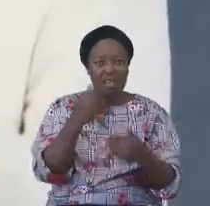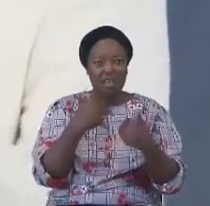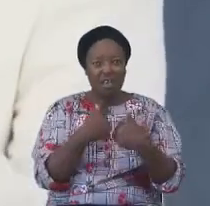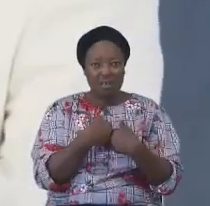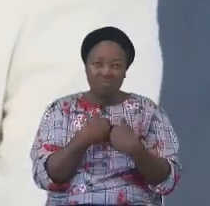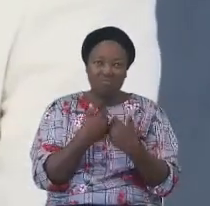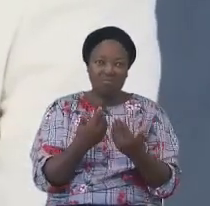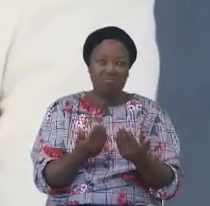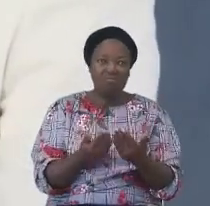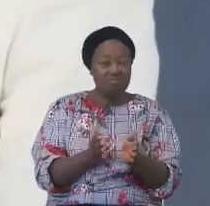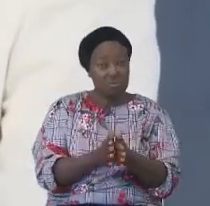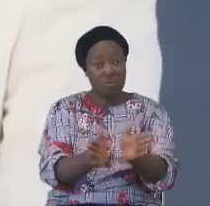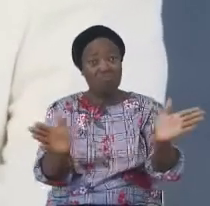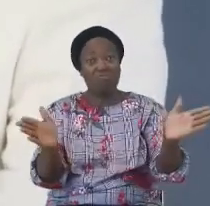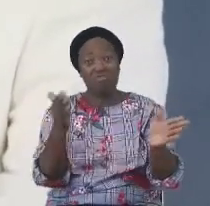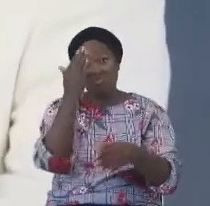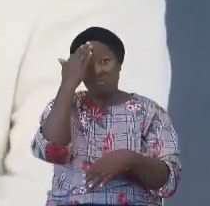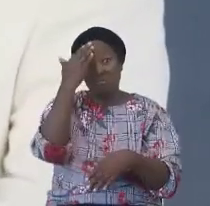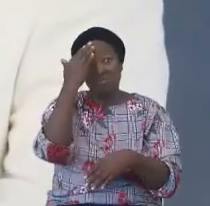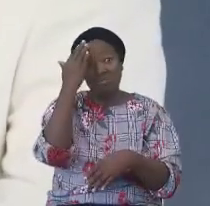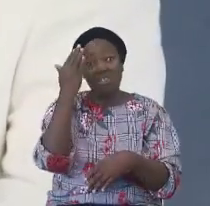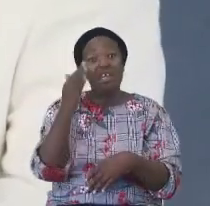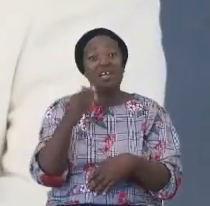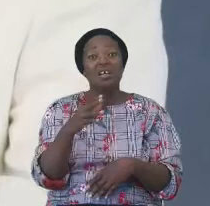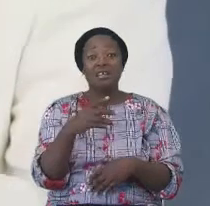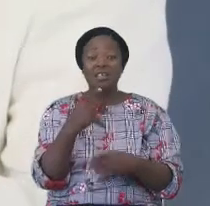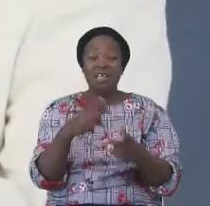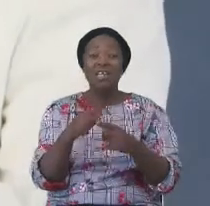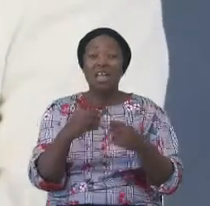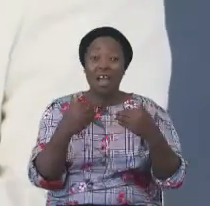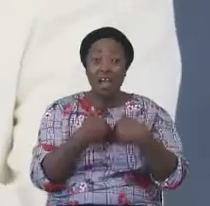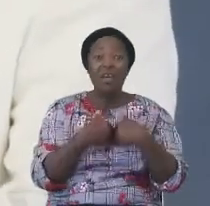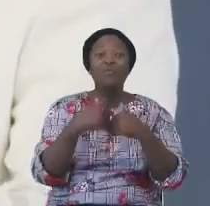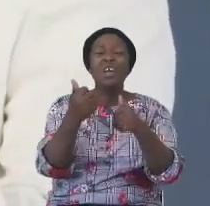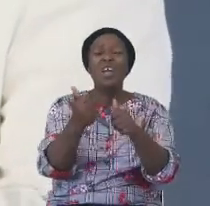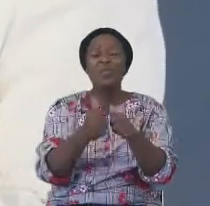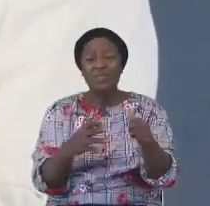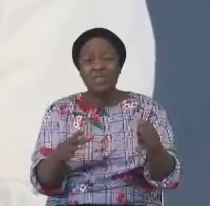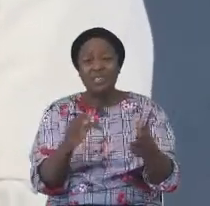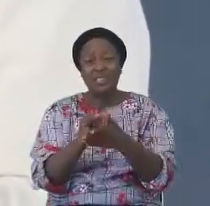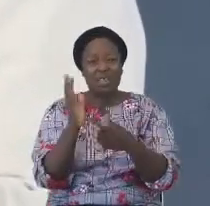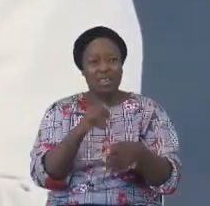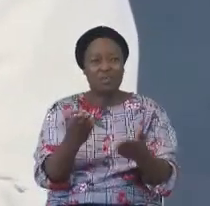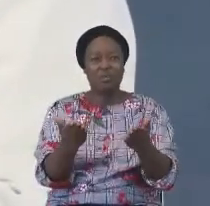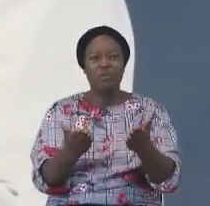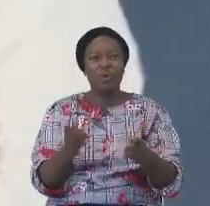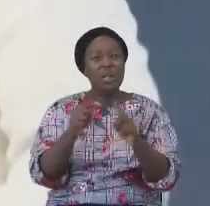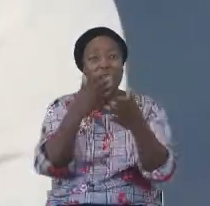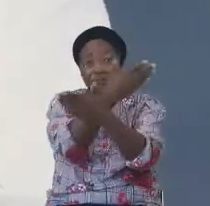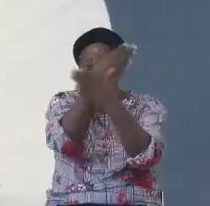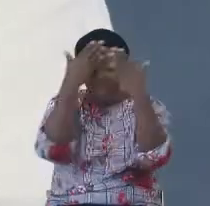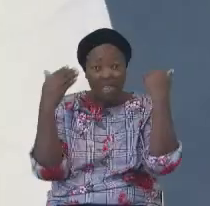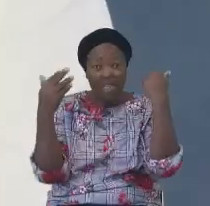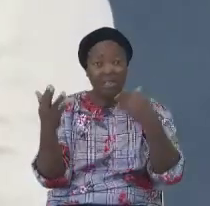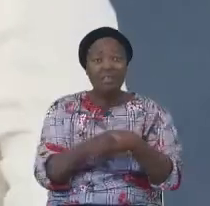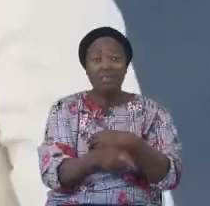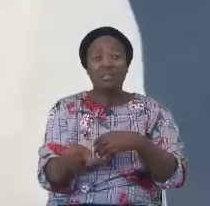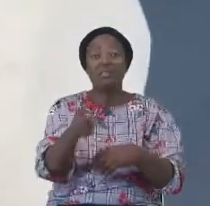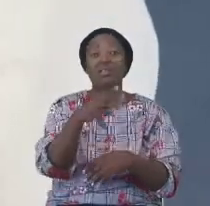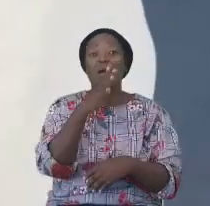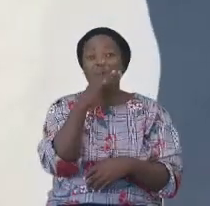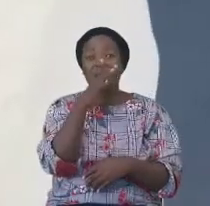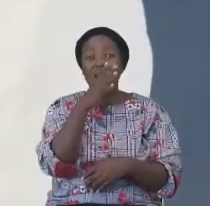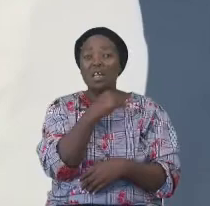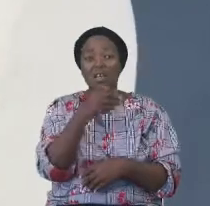they have job, they have money, they have public recognition, they have anything